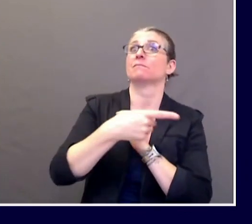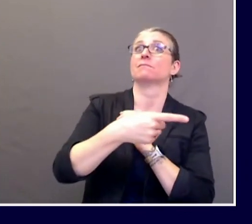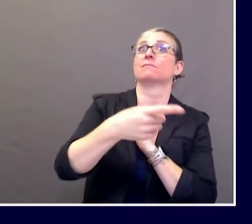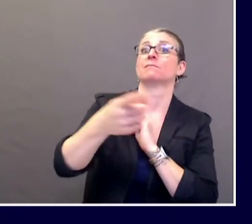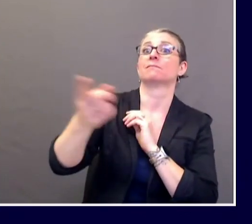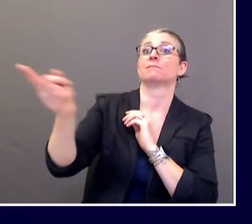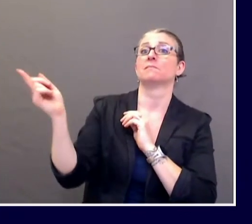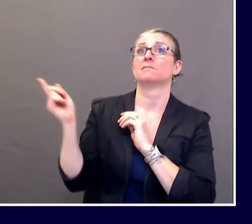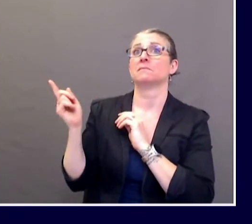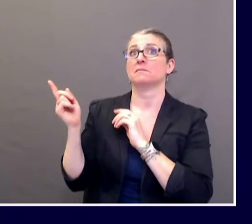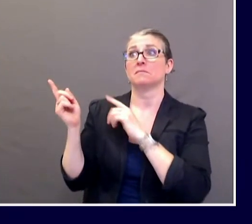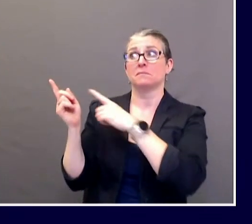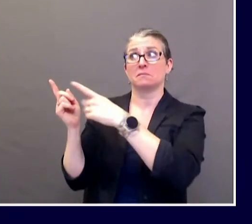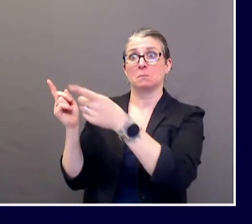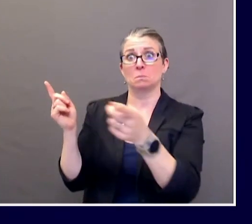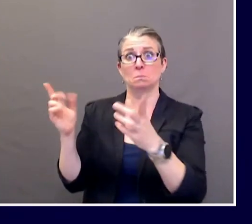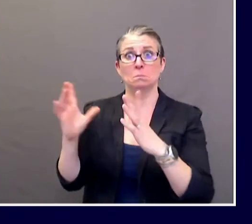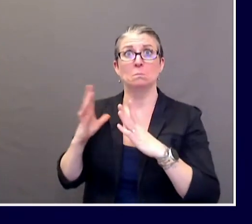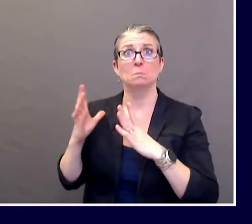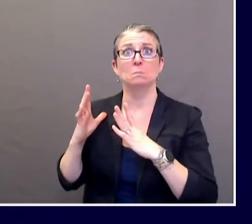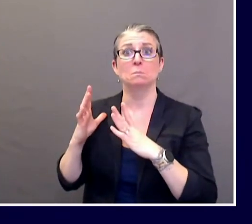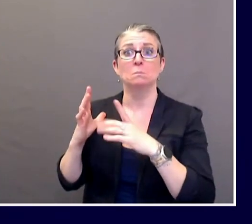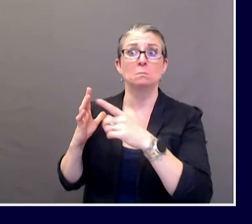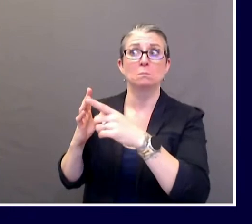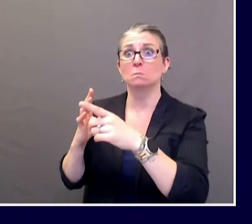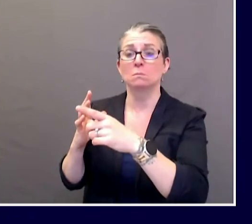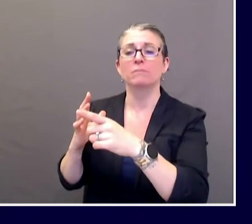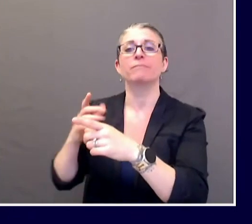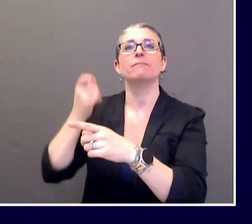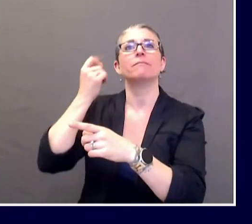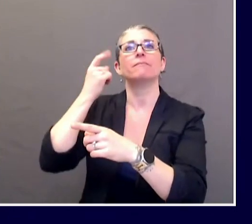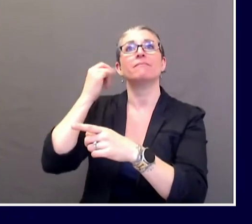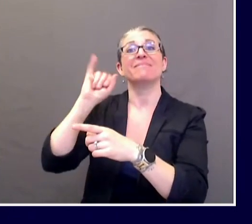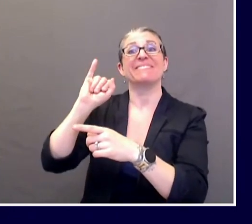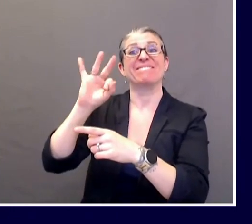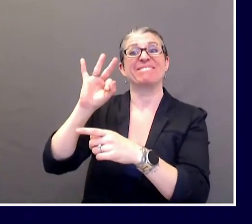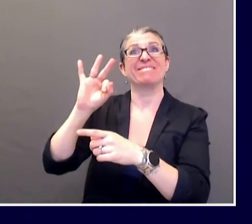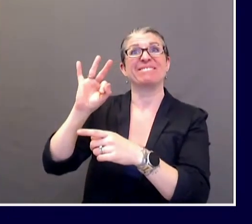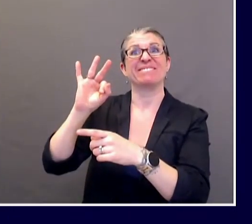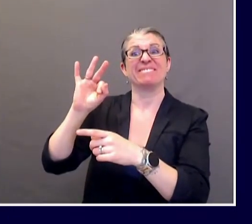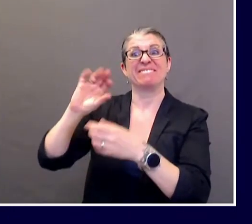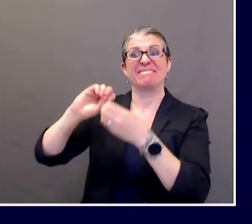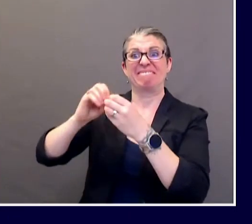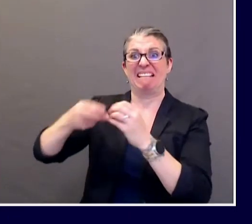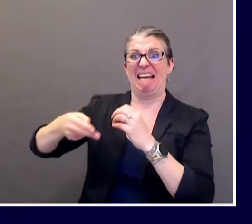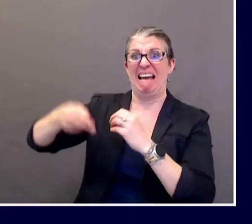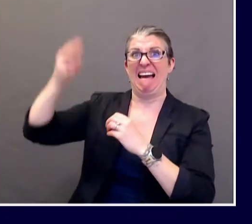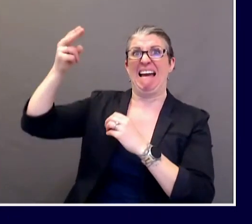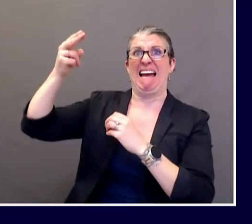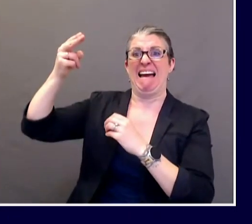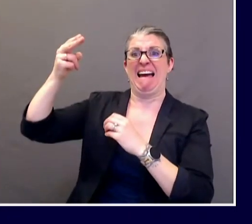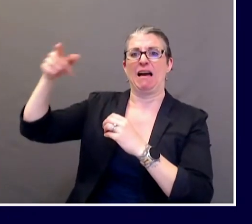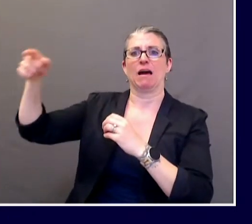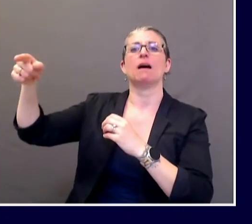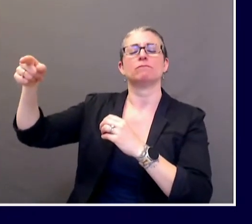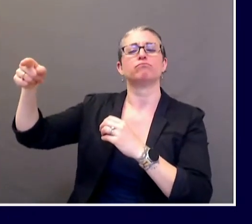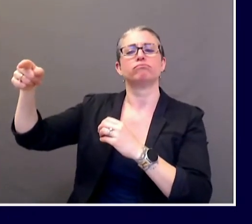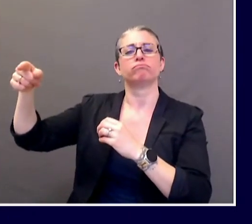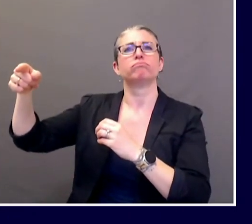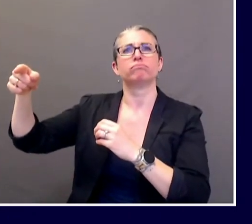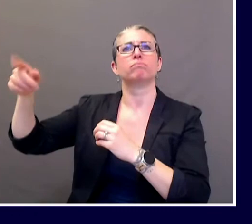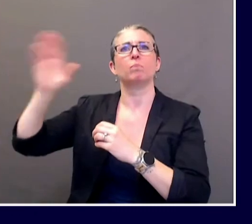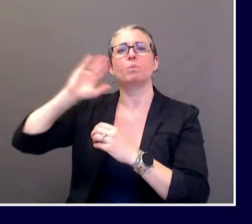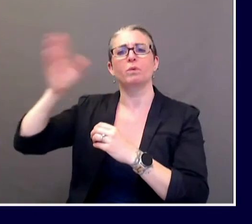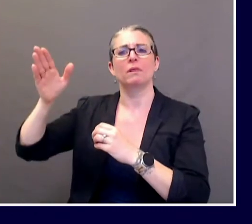that we're looking for? Sure. So let's going back to variants really quickly, Caitlin, and then I'll talk about how we think about it in terms of other